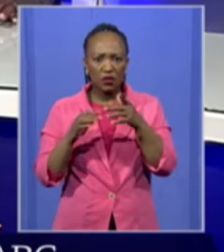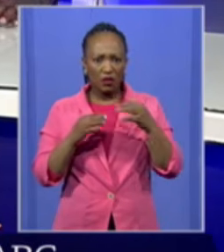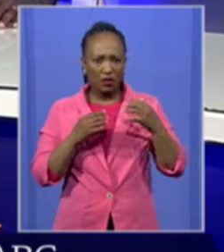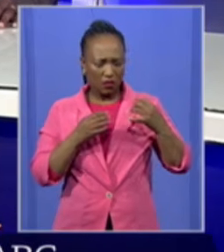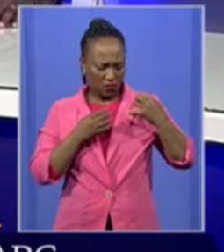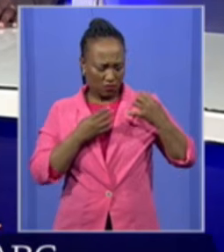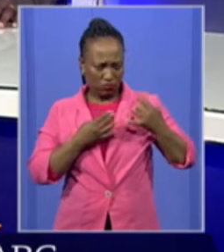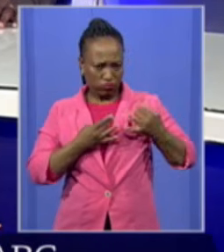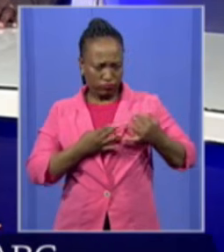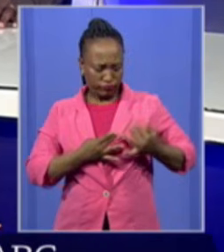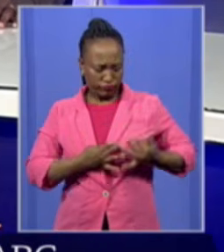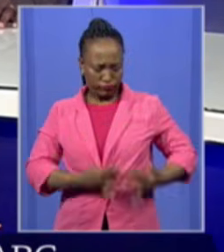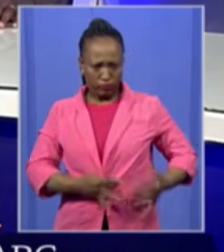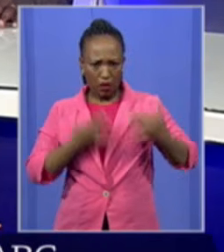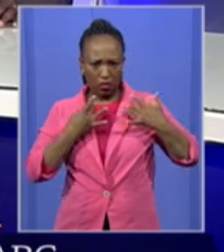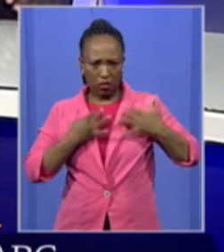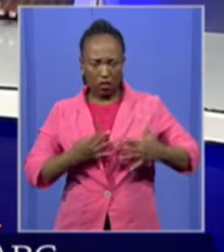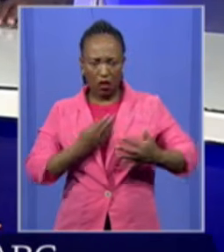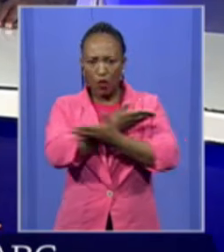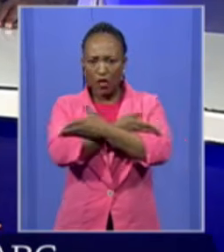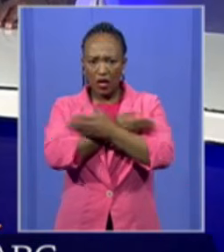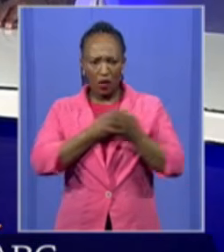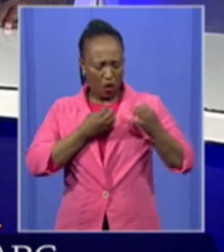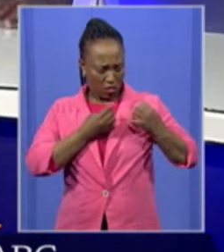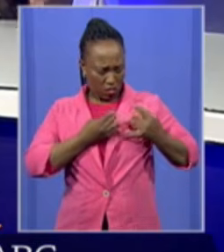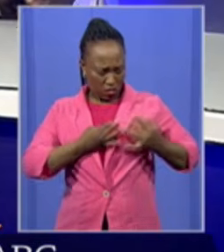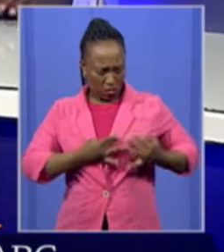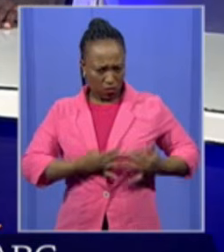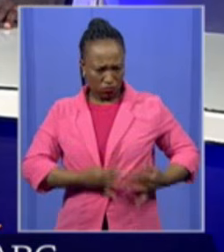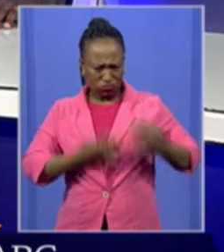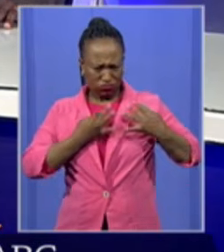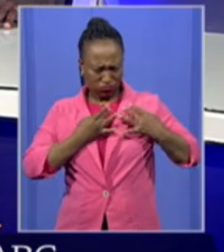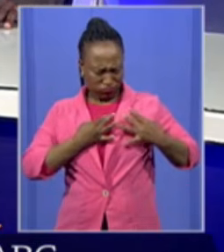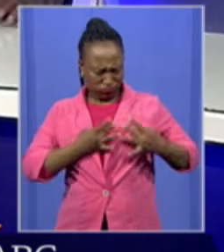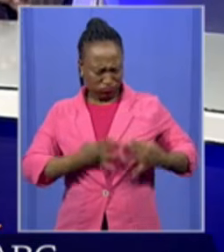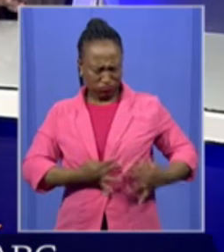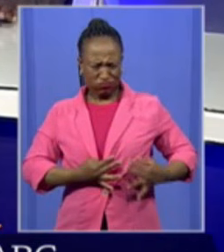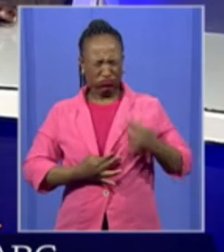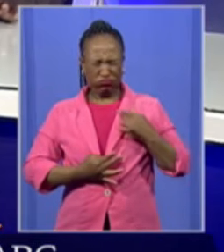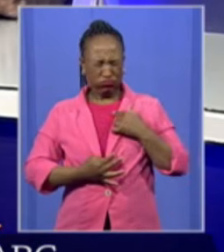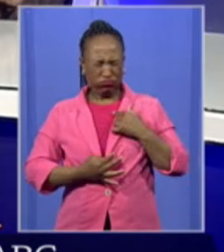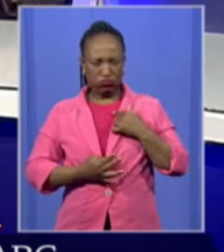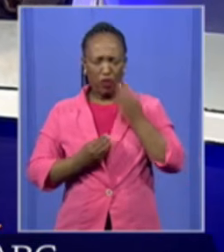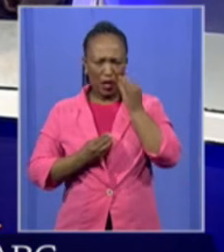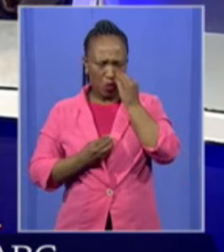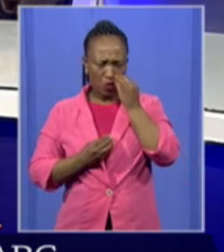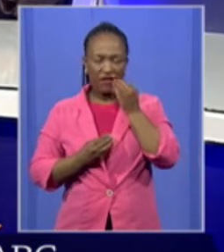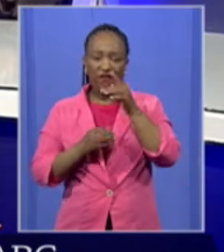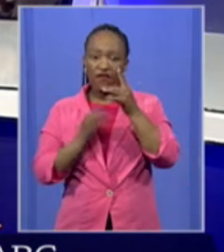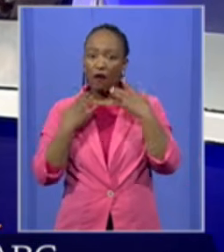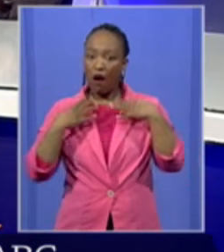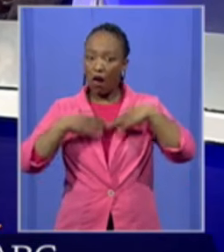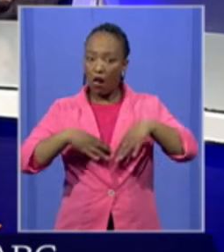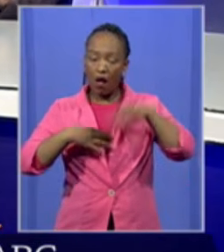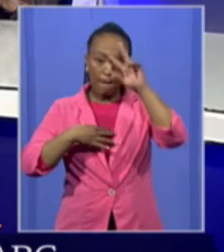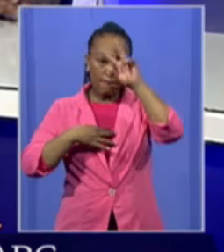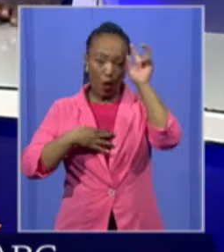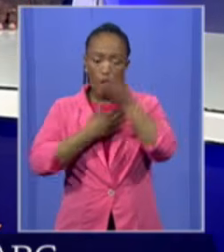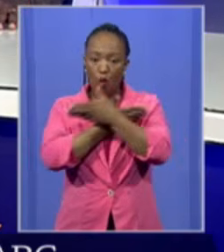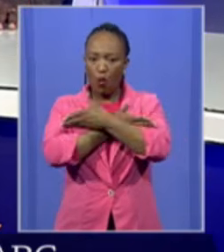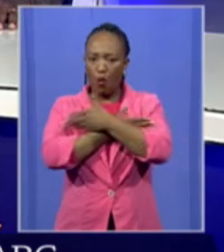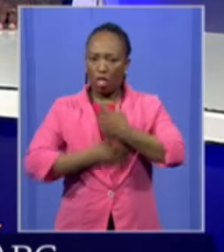haholo ha apere hempe e bulou bele ka nnete e ne le tabanyana tseno ya batla re soka